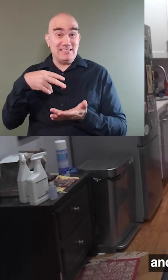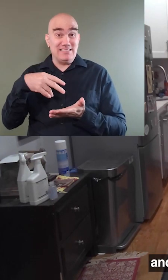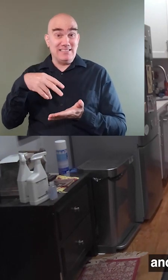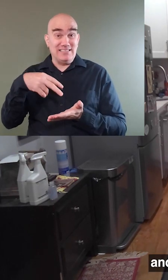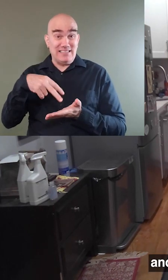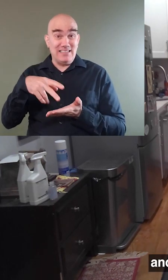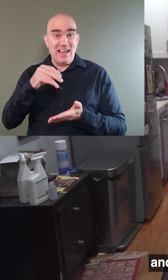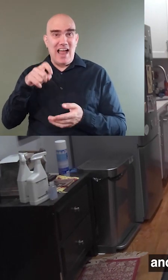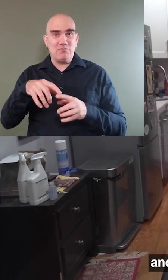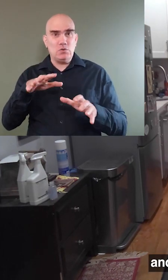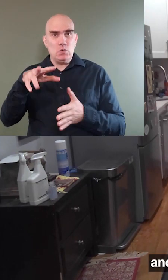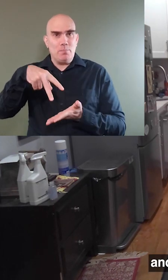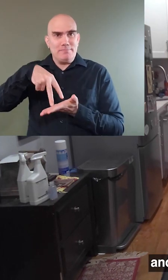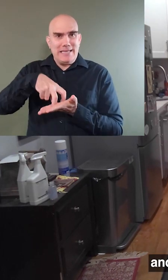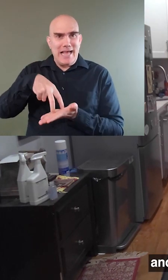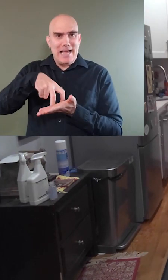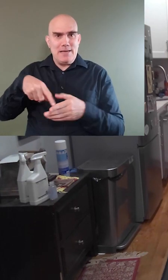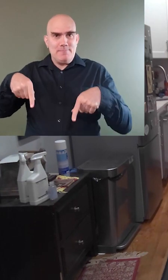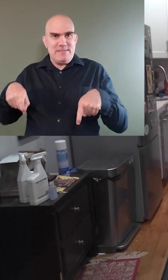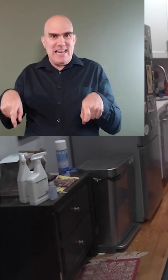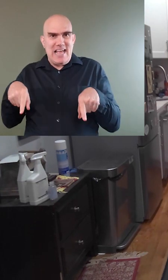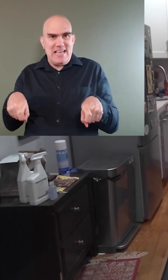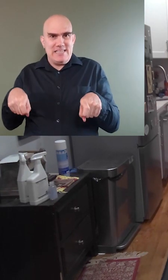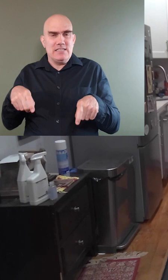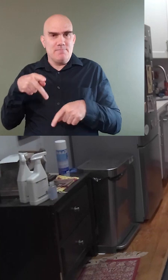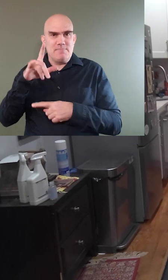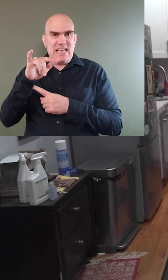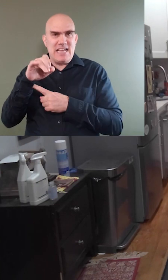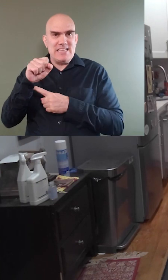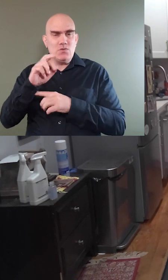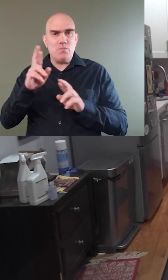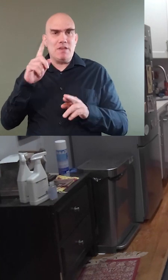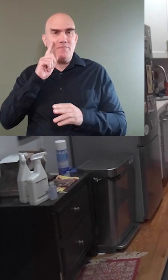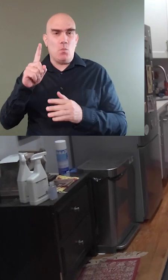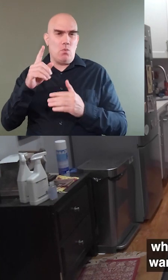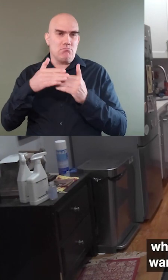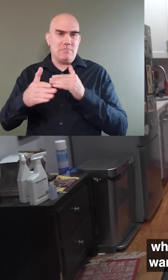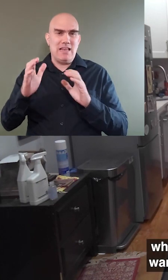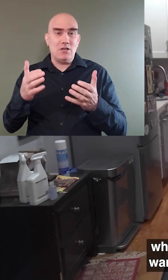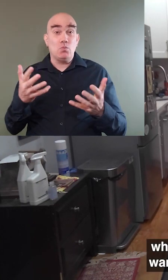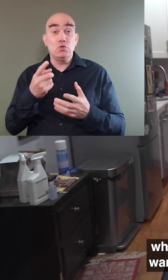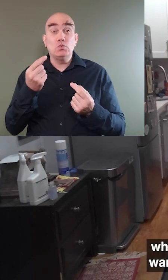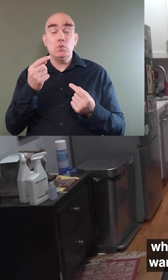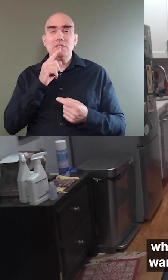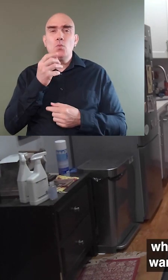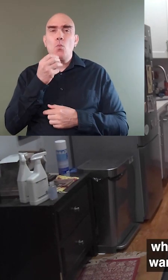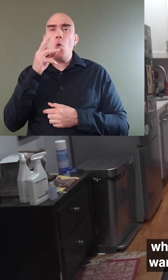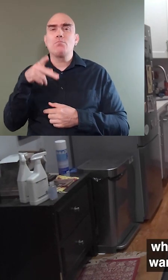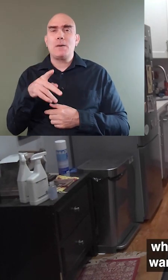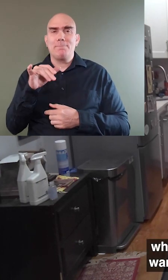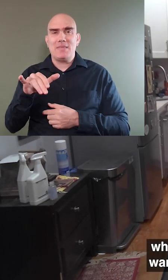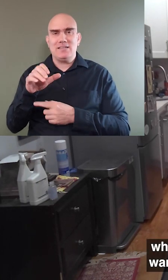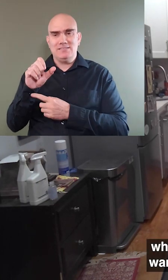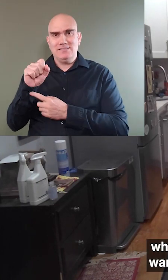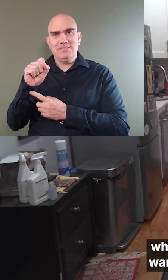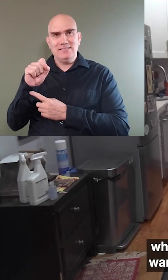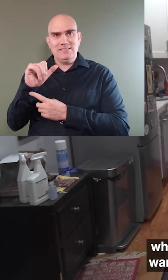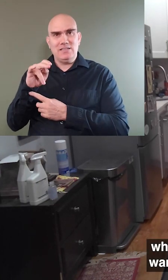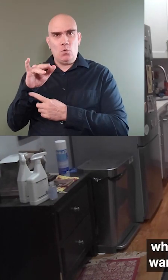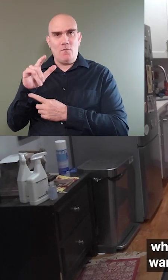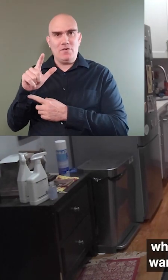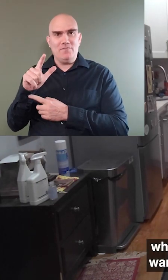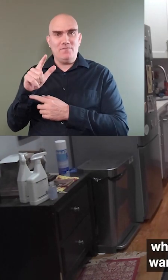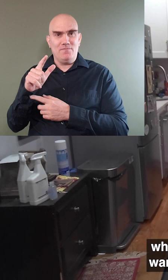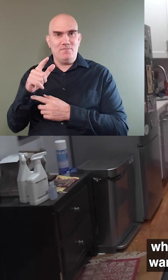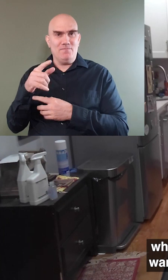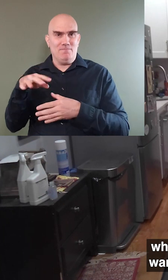and you have to do your pliés to get ready for the rest of class, what you are doing is you are warming